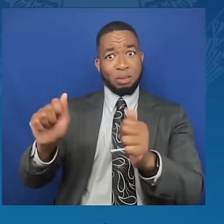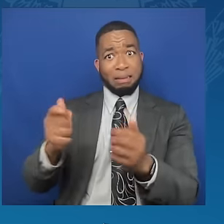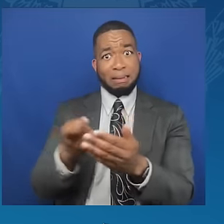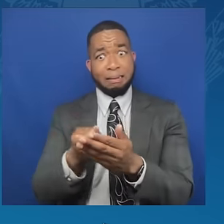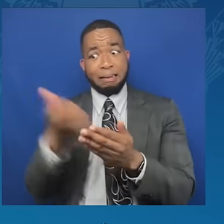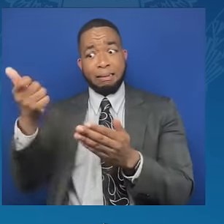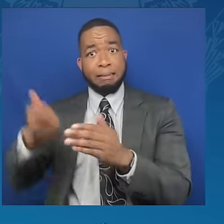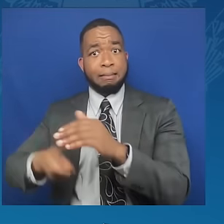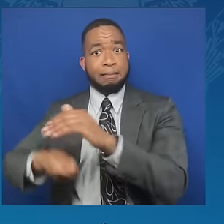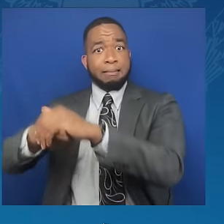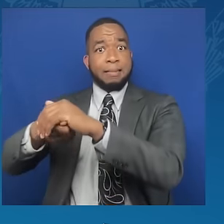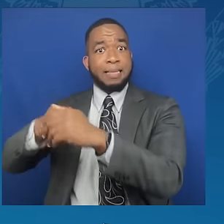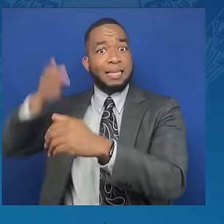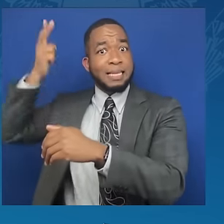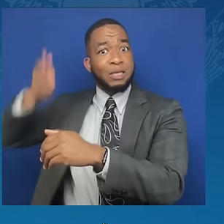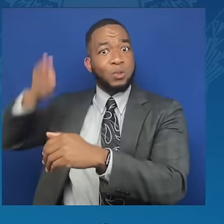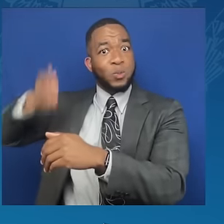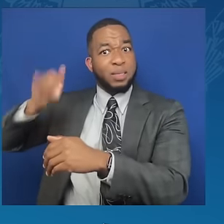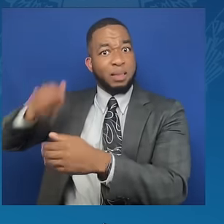past.